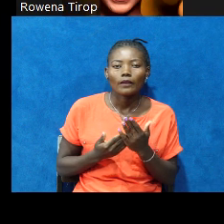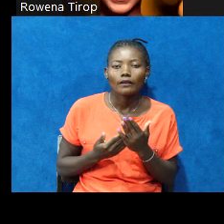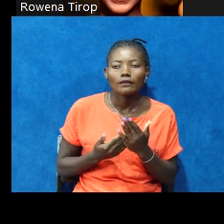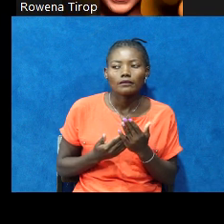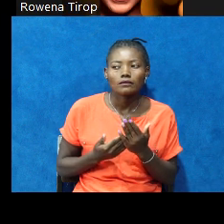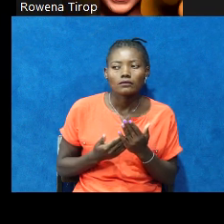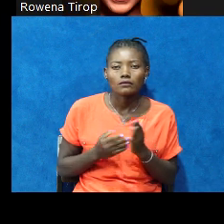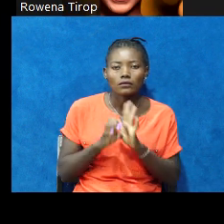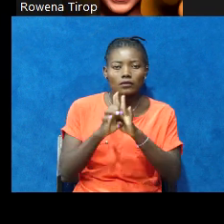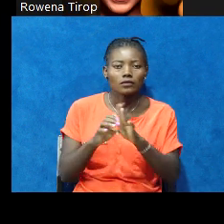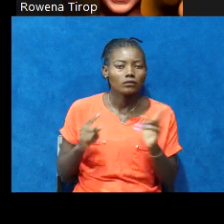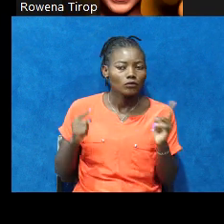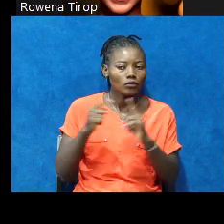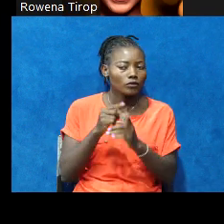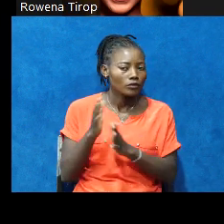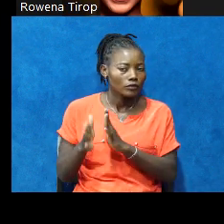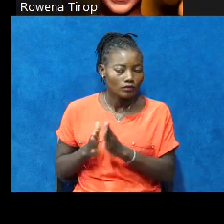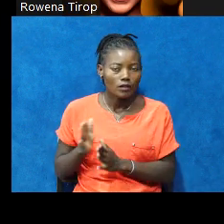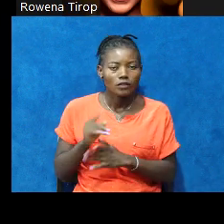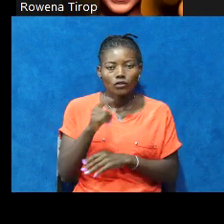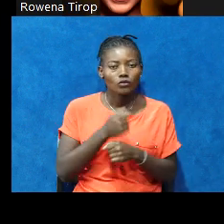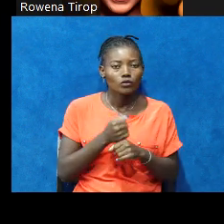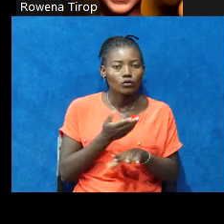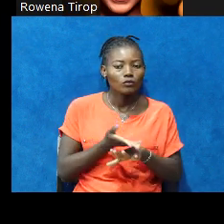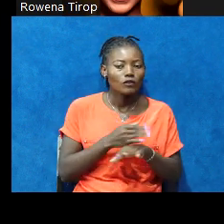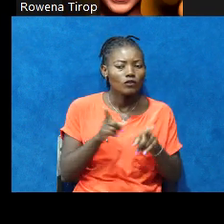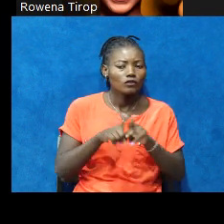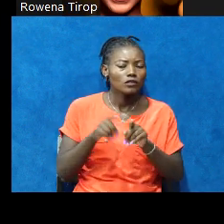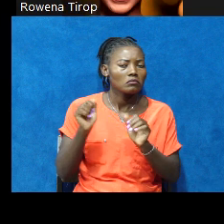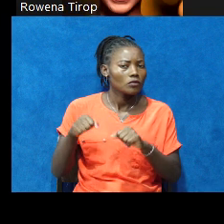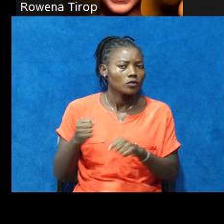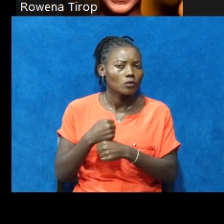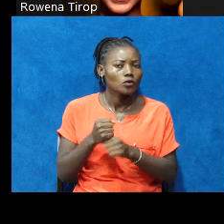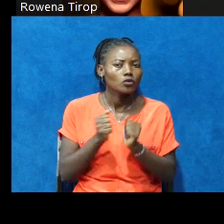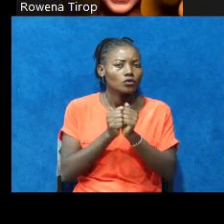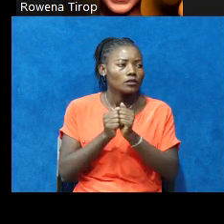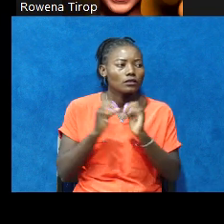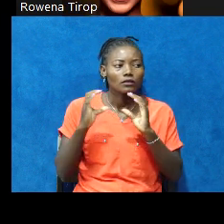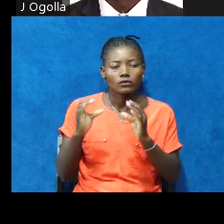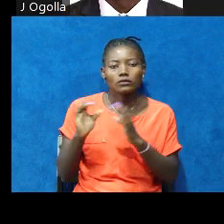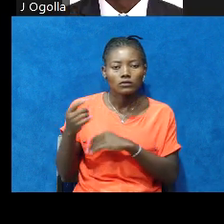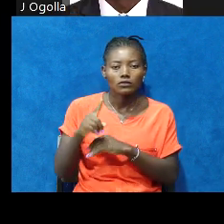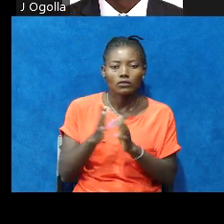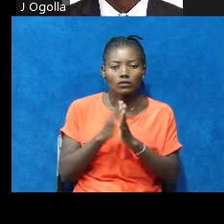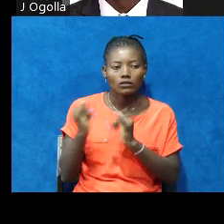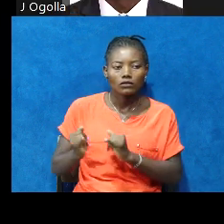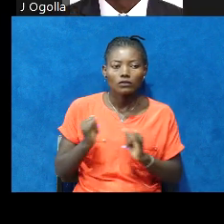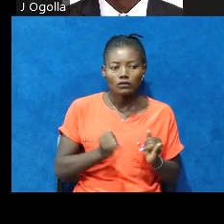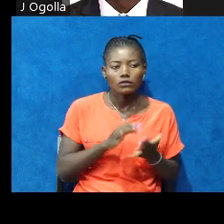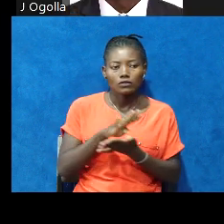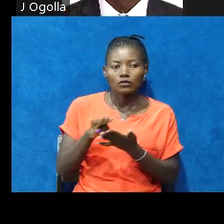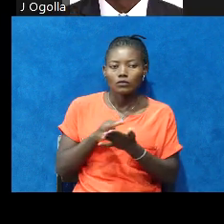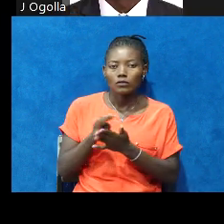like goal setting is something you've done before, and this is something you can do with your coaches. It can be on